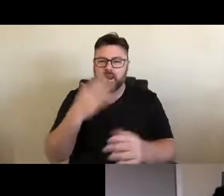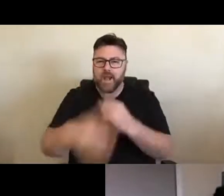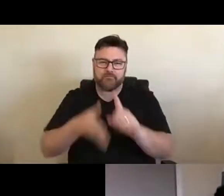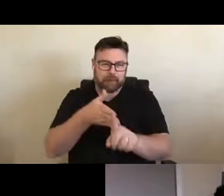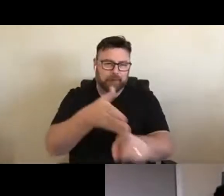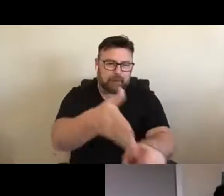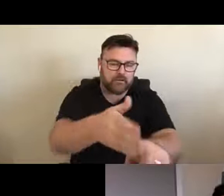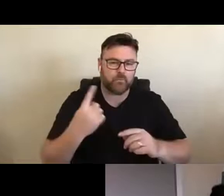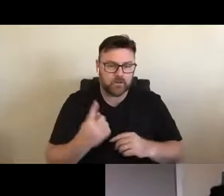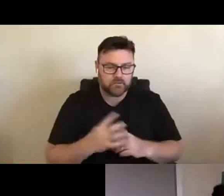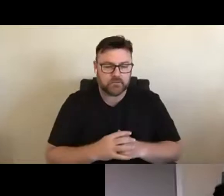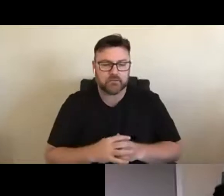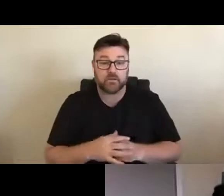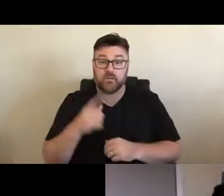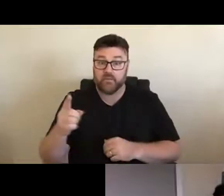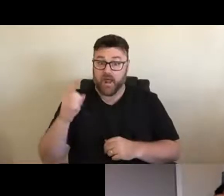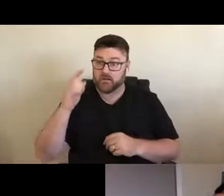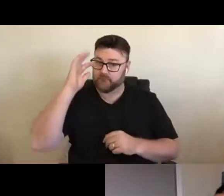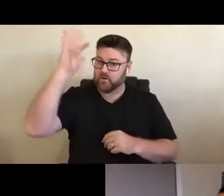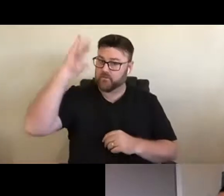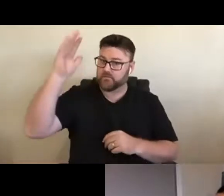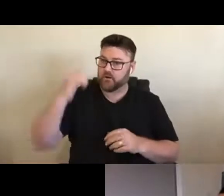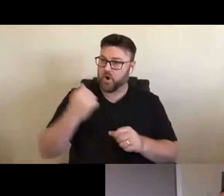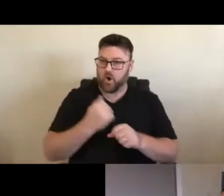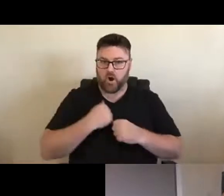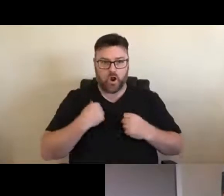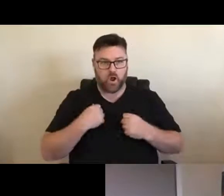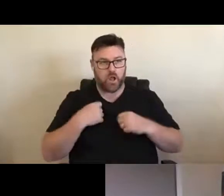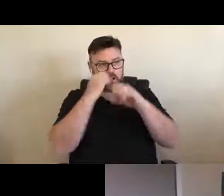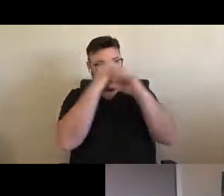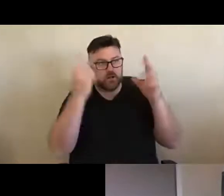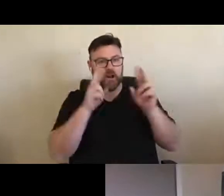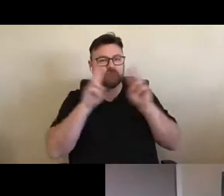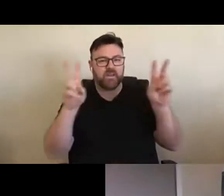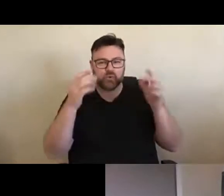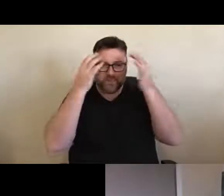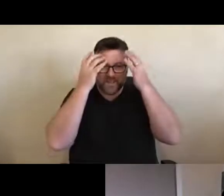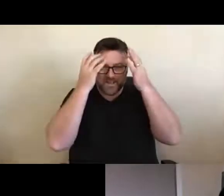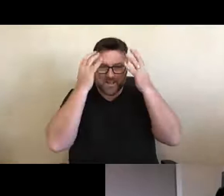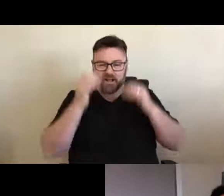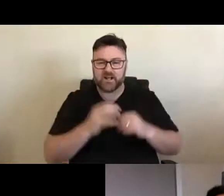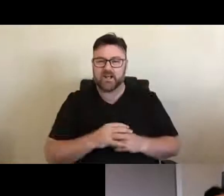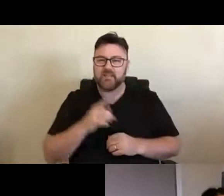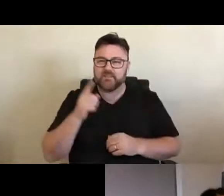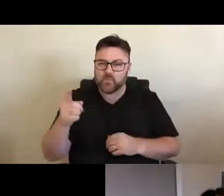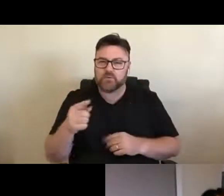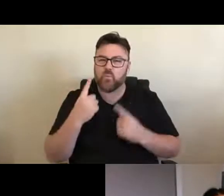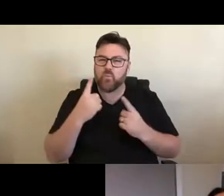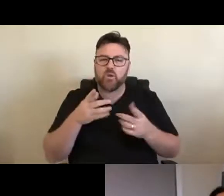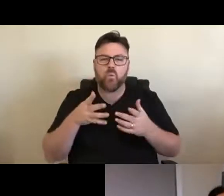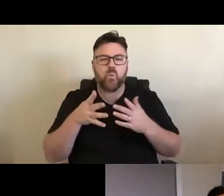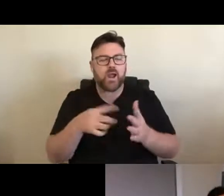this philosophy really resonated as a visual thinker. I was like this. It was a motif or a way